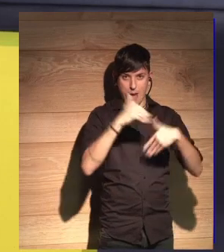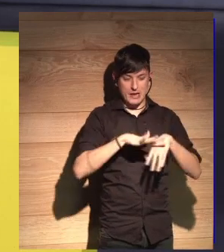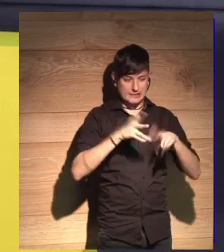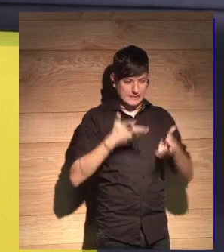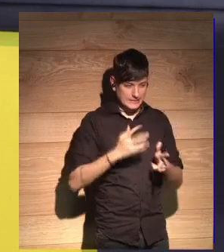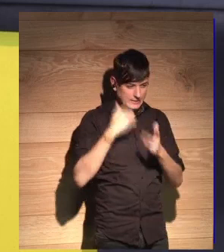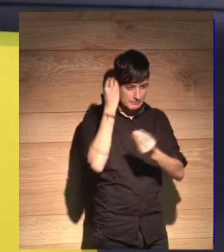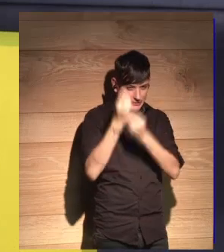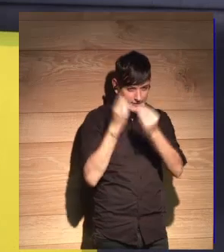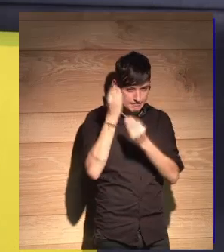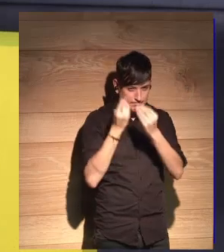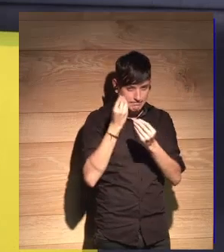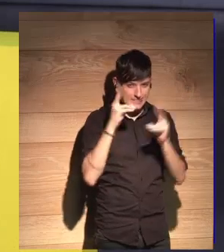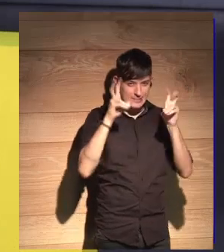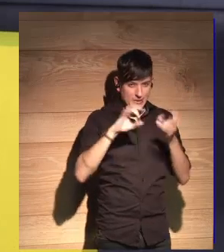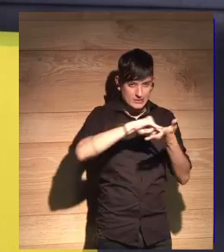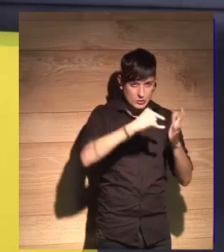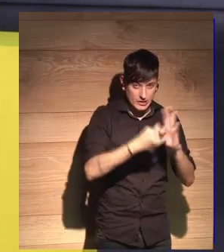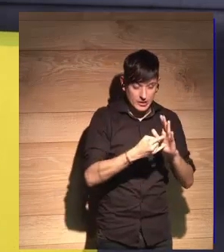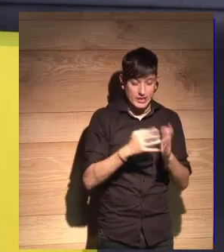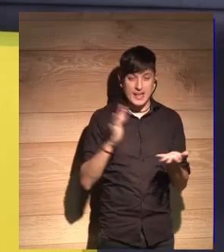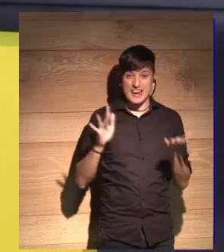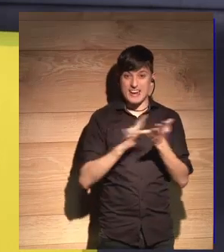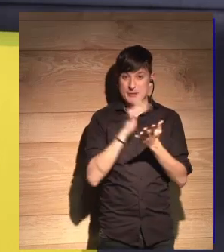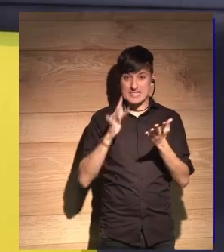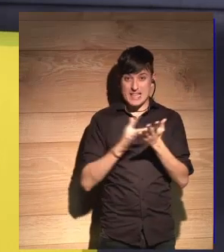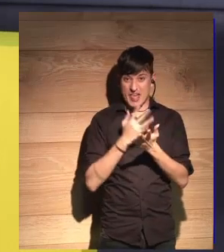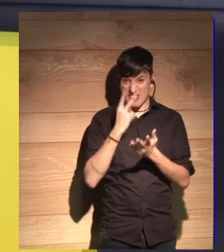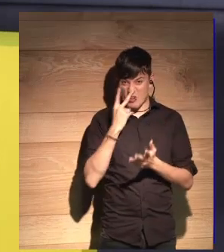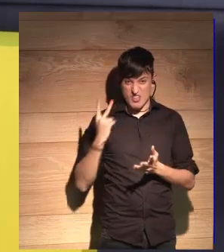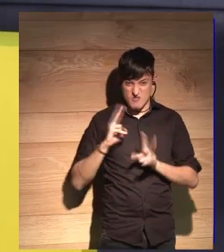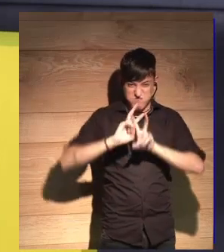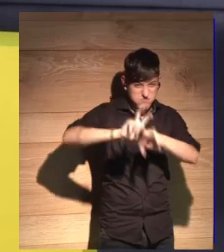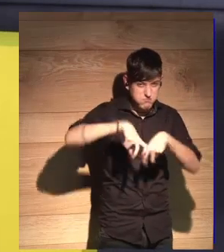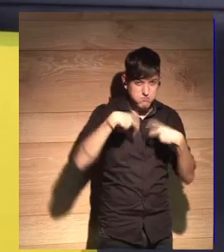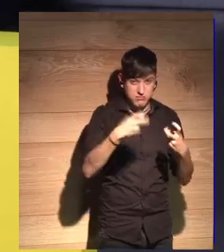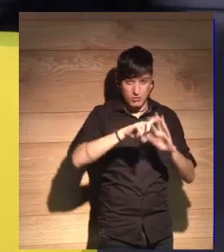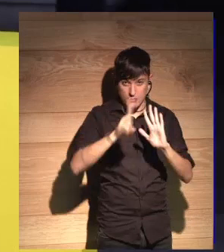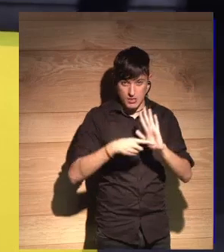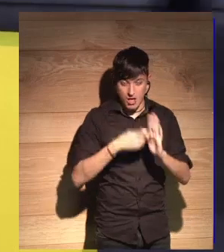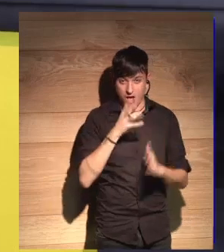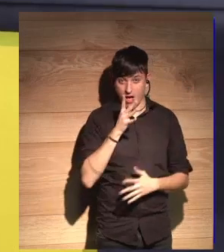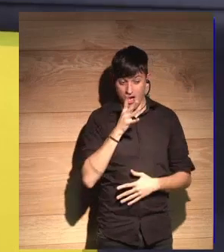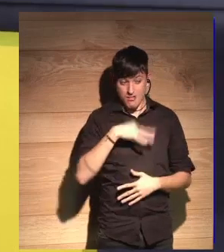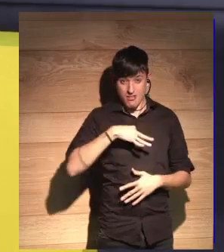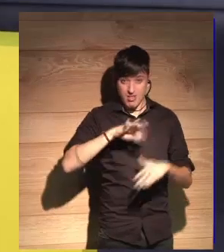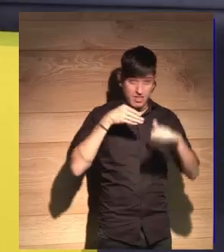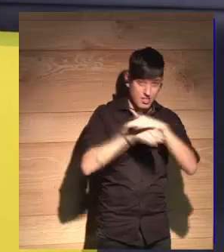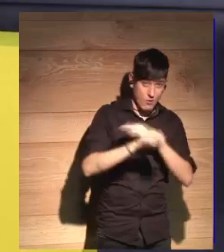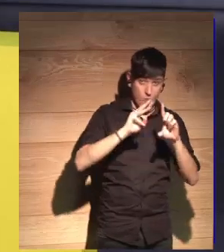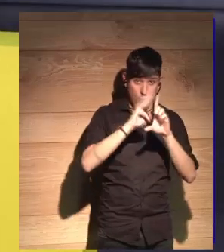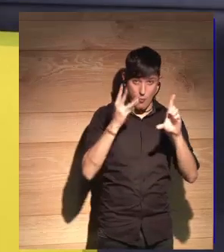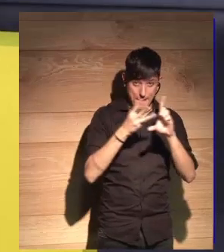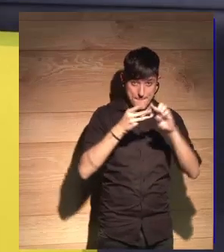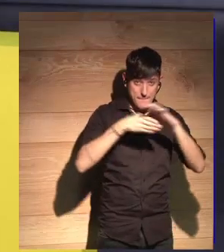passing us over and overwhelming all of us, I think it is very appropriate. You can access